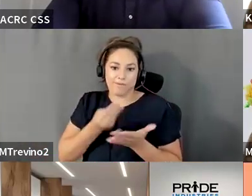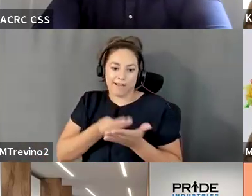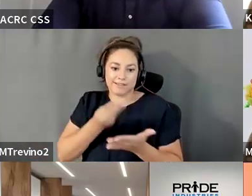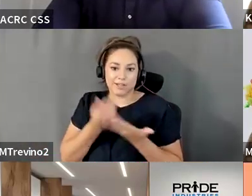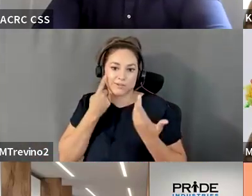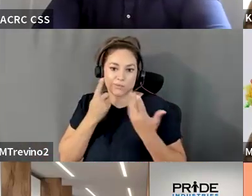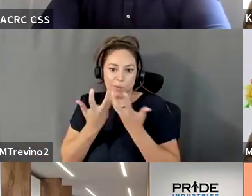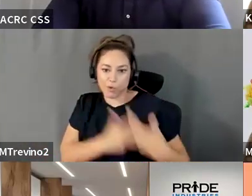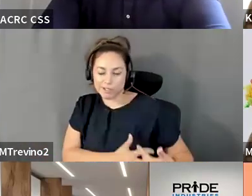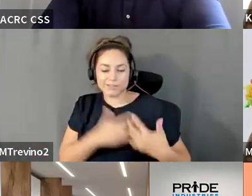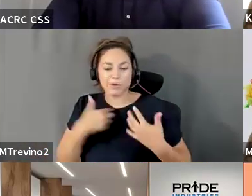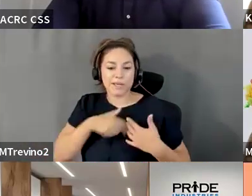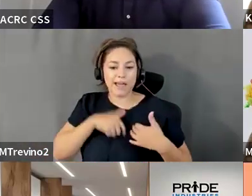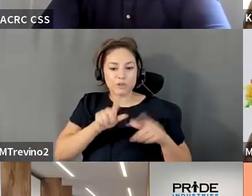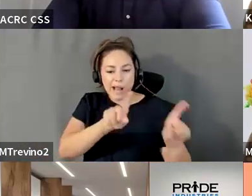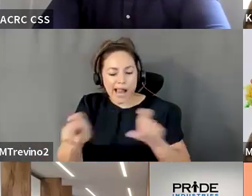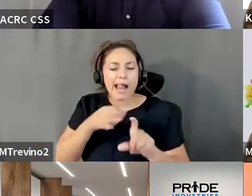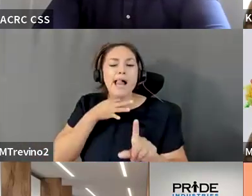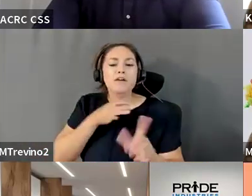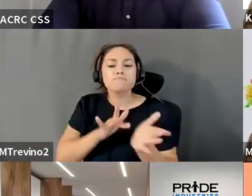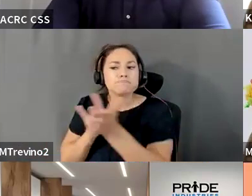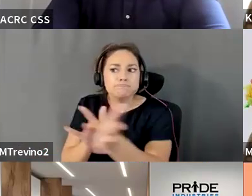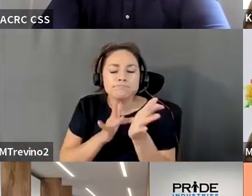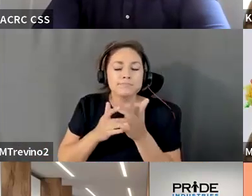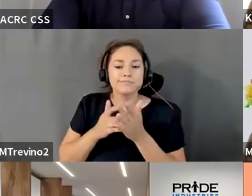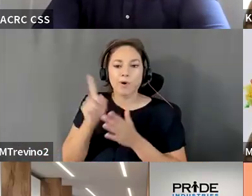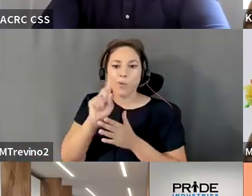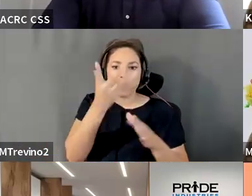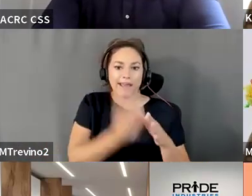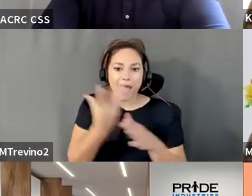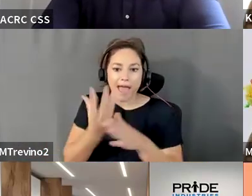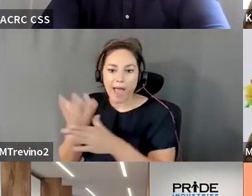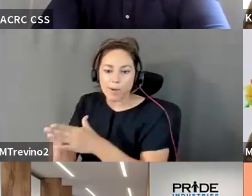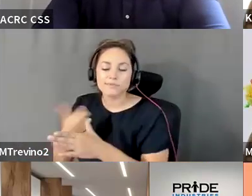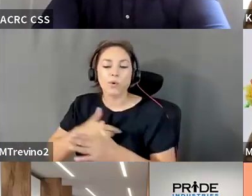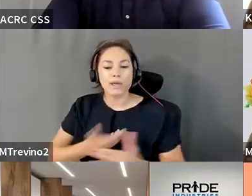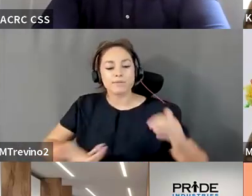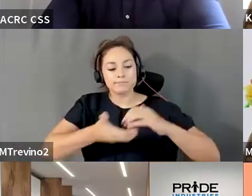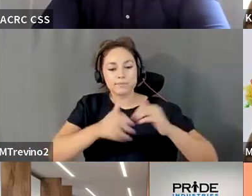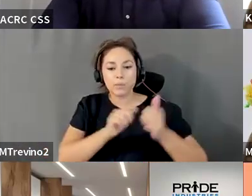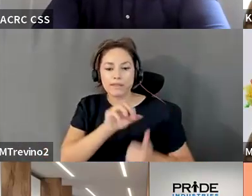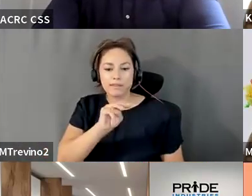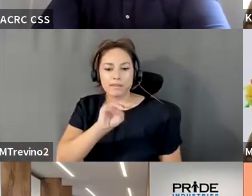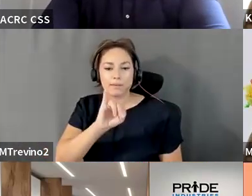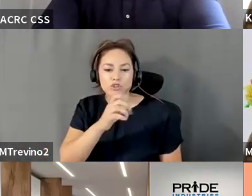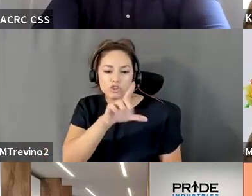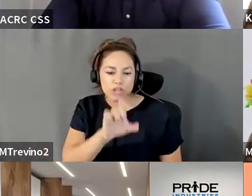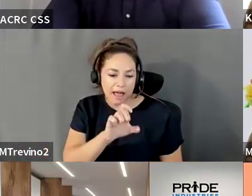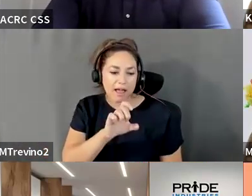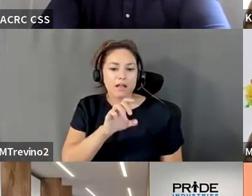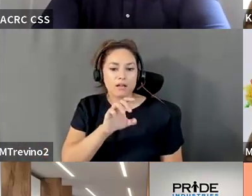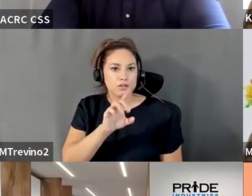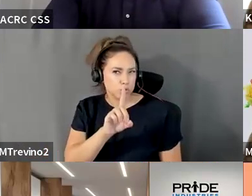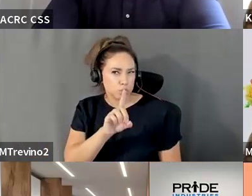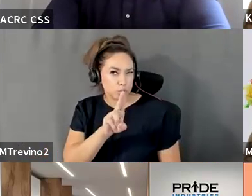the gaps in services that are needed? We also then work with like Michelle Duchesne, with Helen, and talk